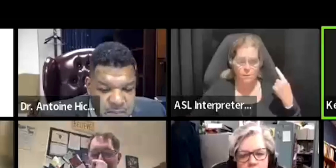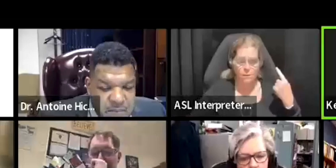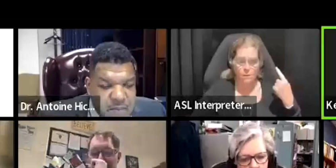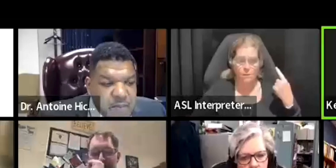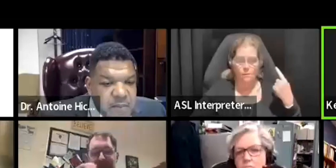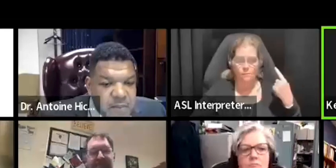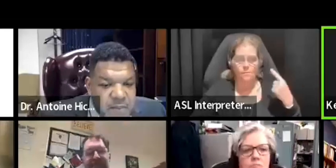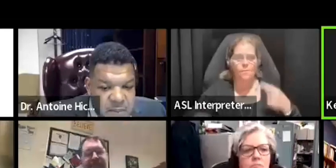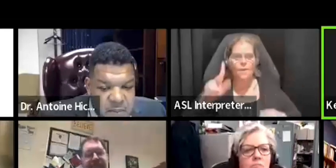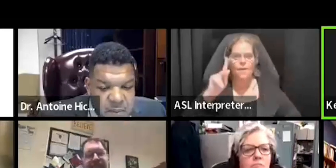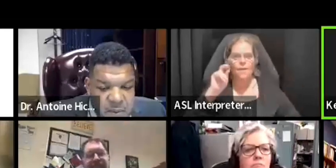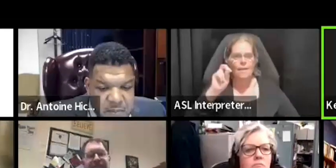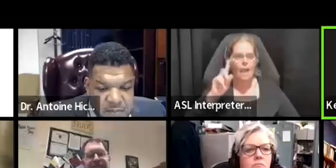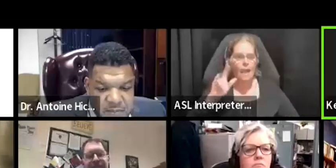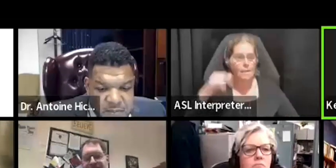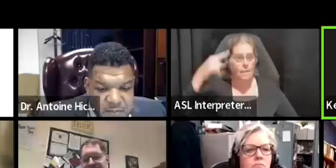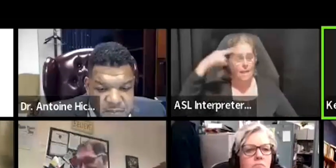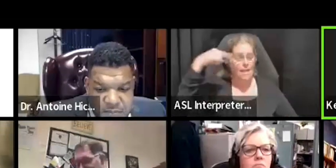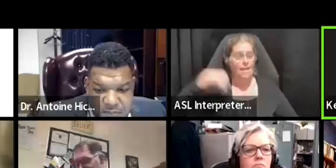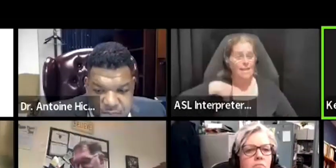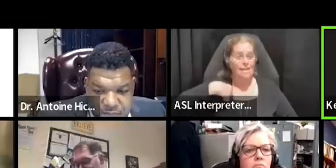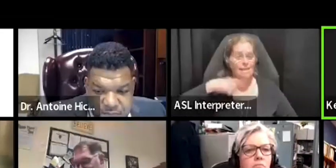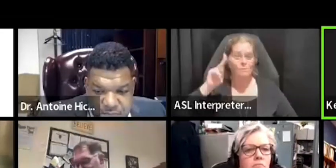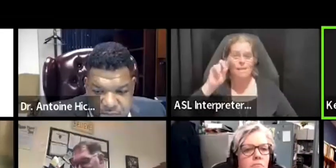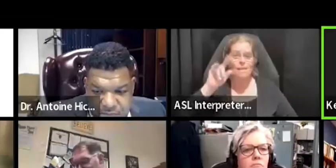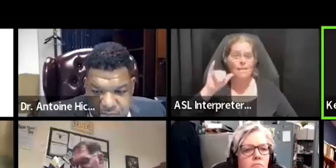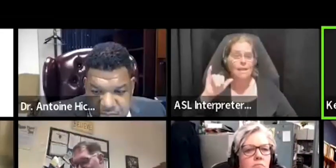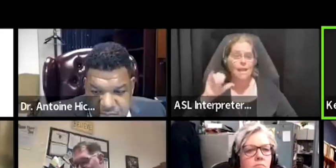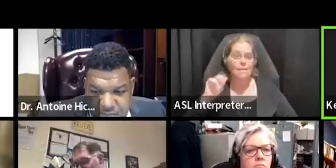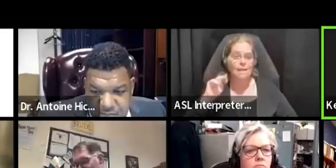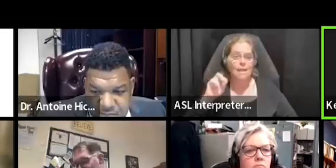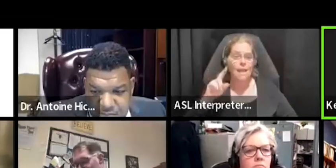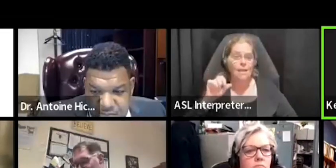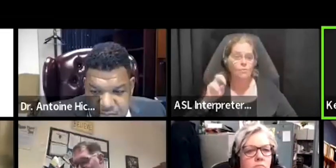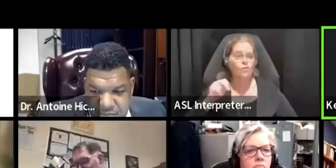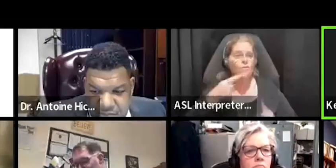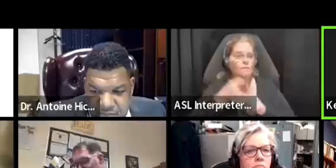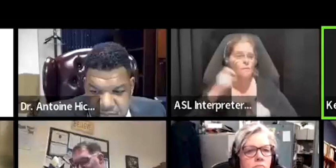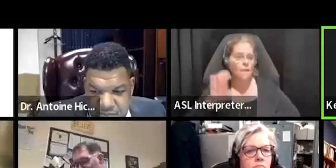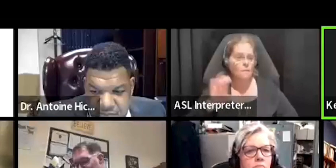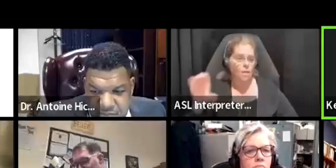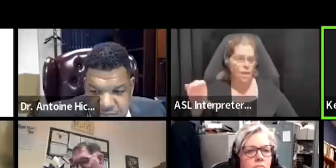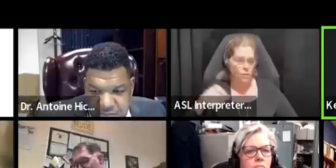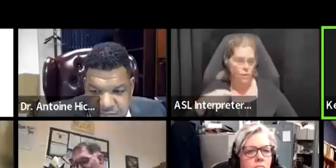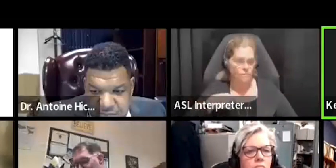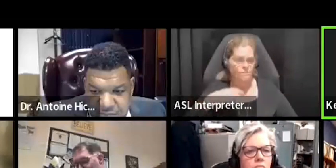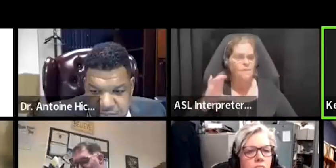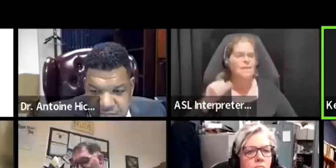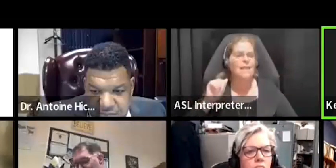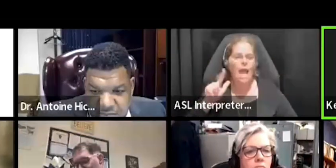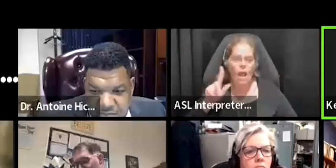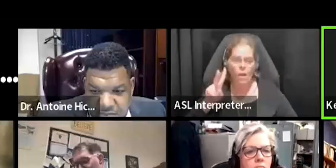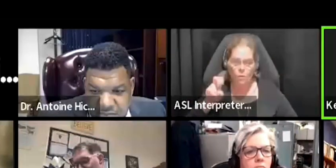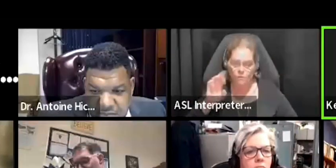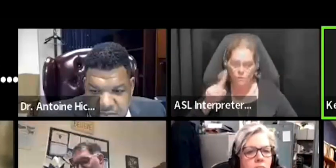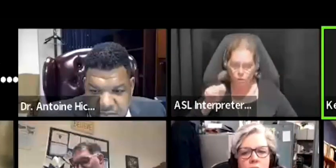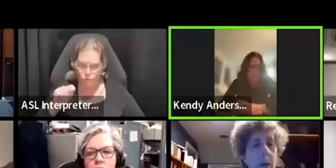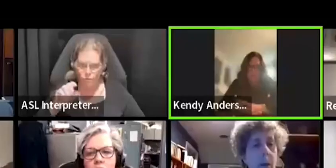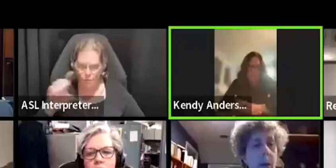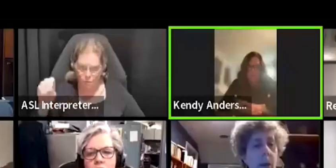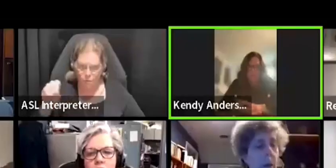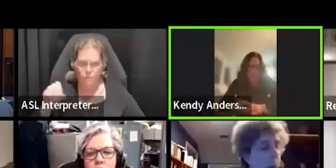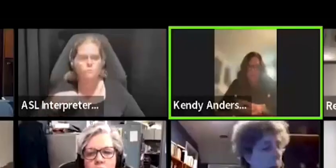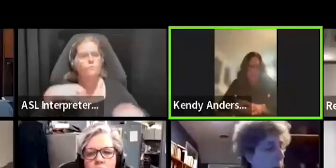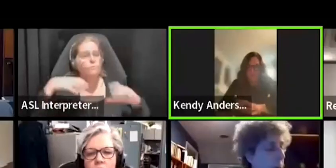I think that's me. I'm Kendi Anderson from Calvert County. So to summarize our conversation,